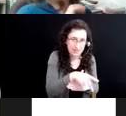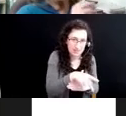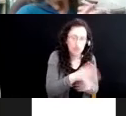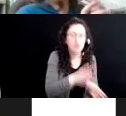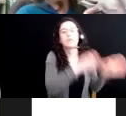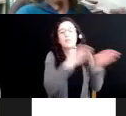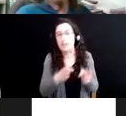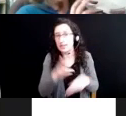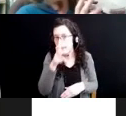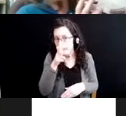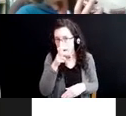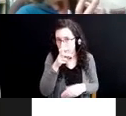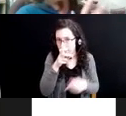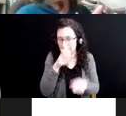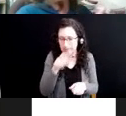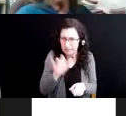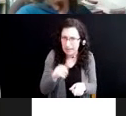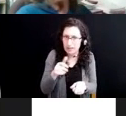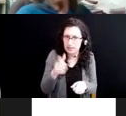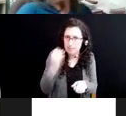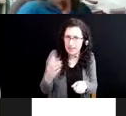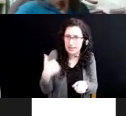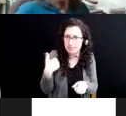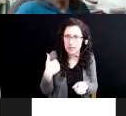The insects are the food for so many critters.